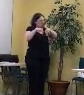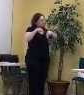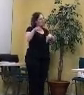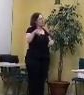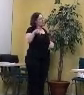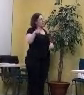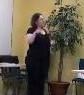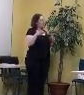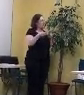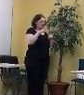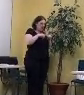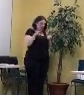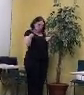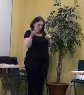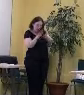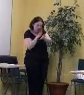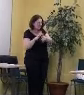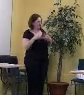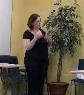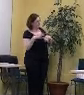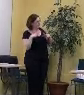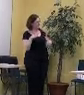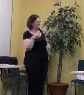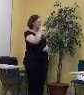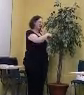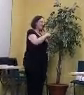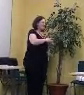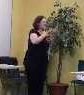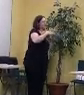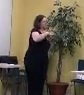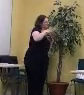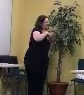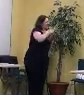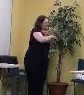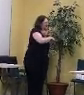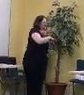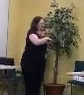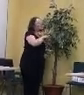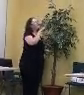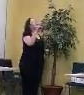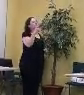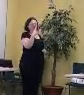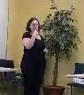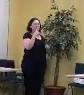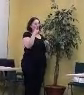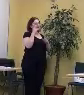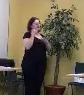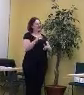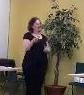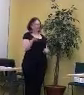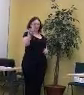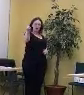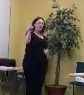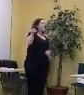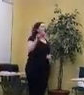he takes his test. Unfortunately, no, this isn't my first dog. My first dog was a spring of